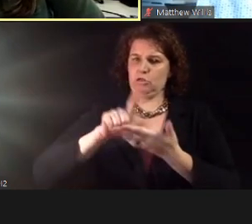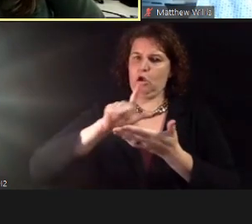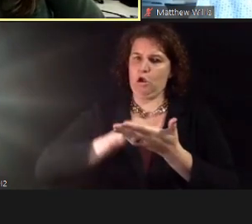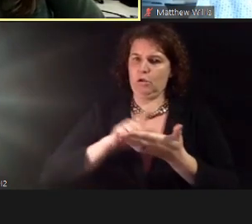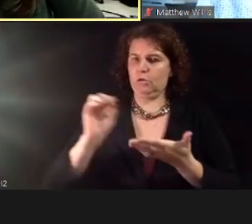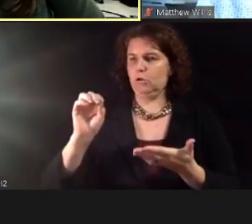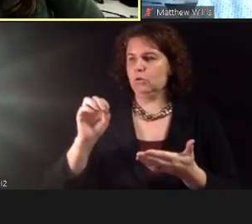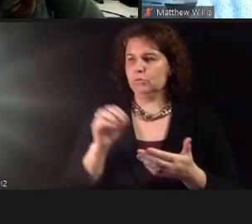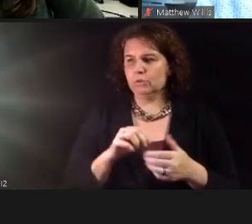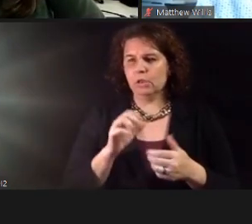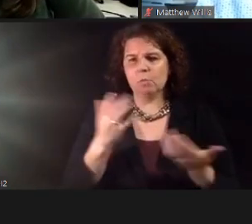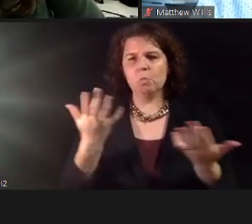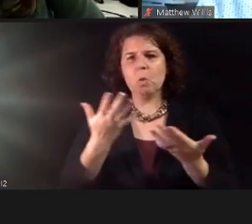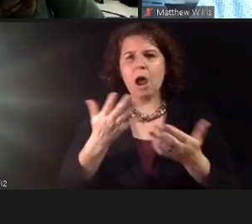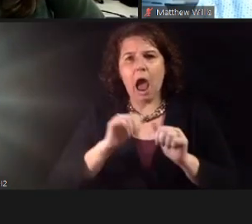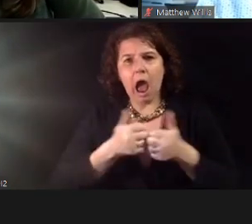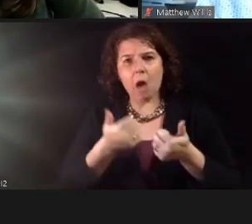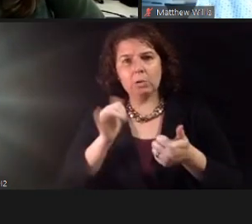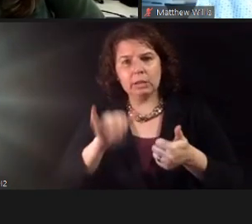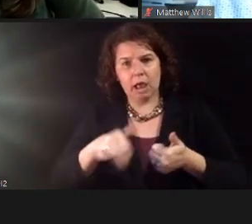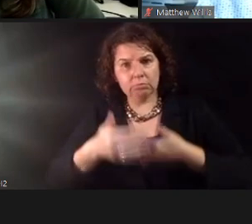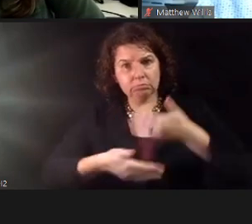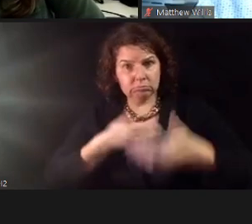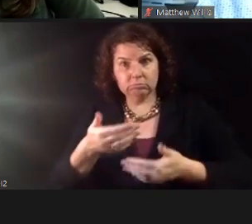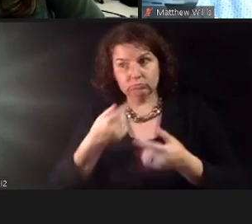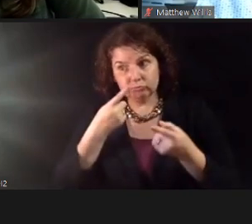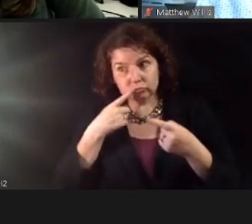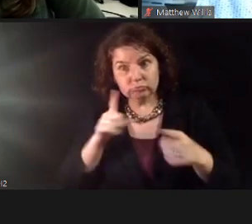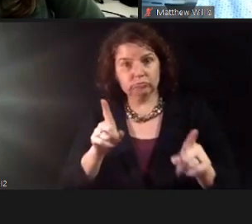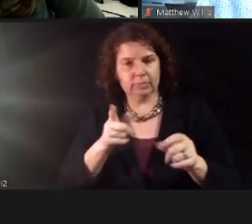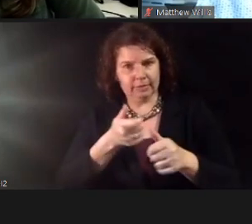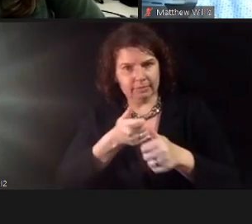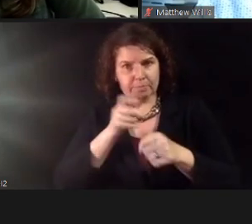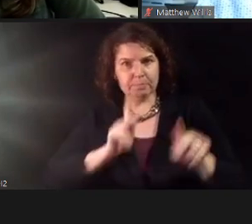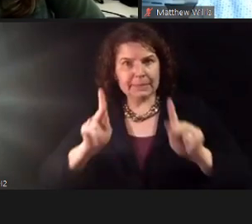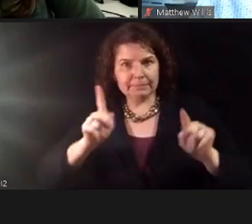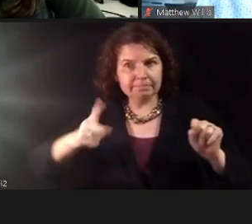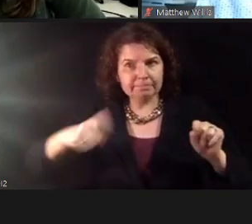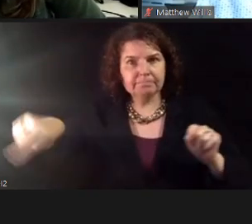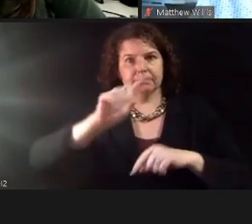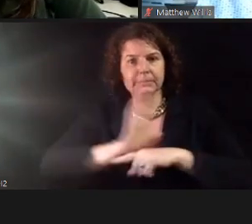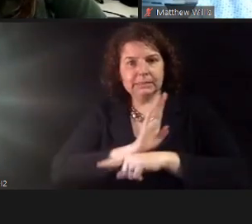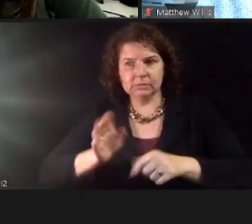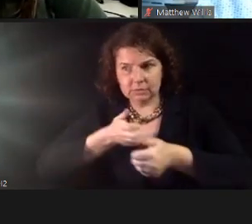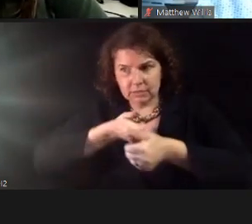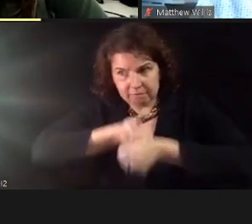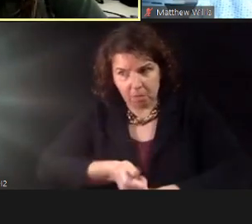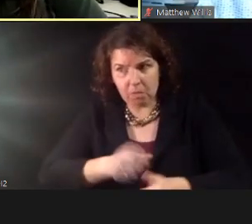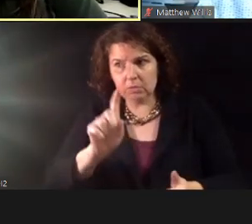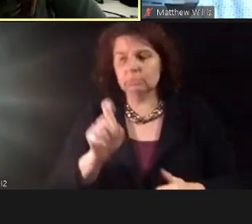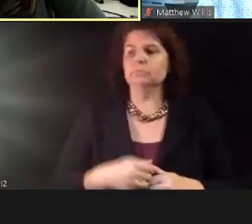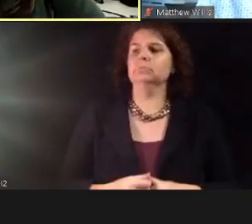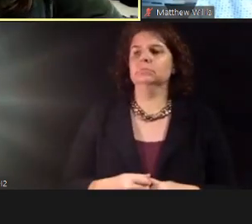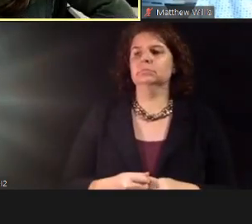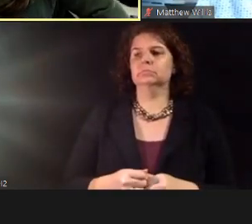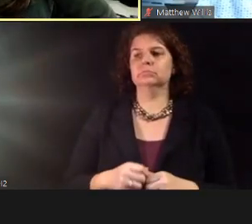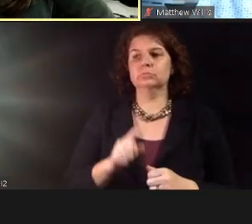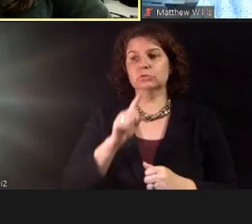ordinance? Sure. So I would be okay sitting by silently and watching the two of you talk, just to put